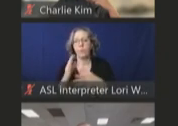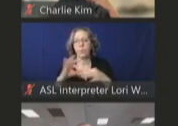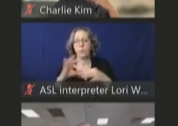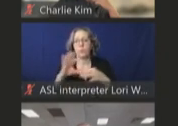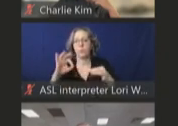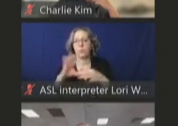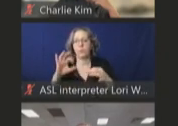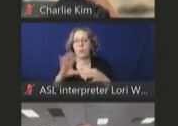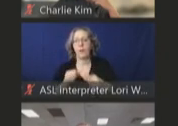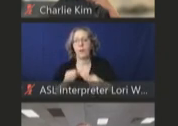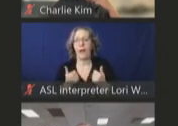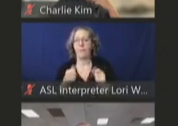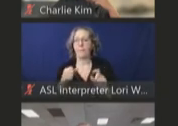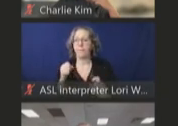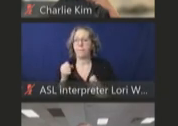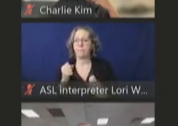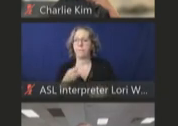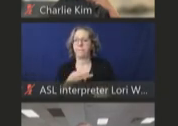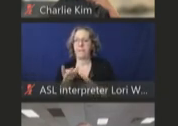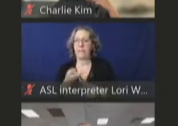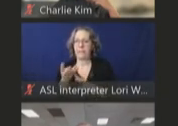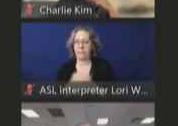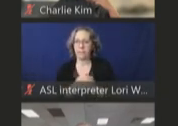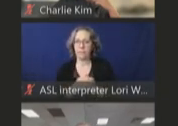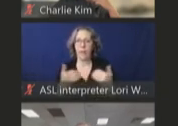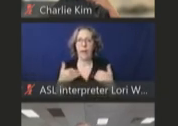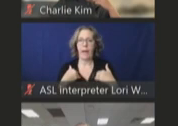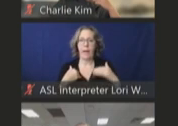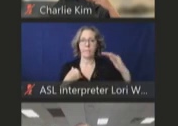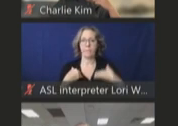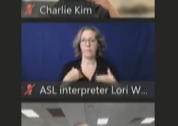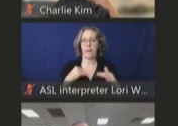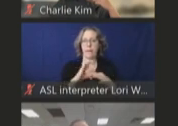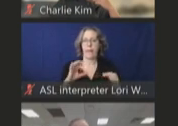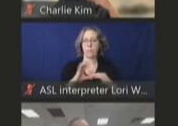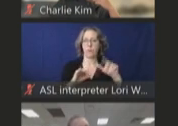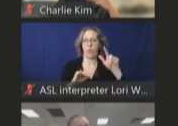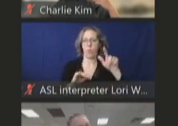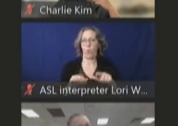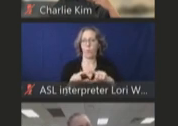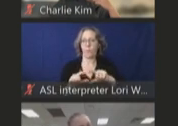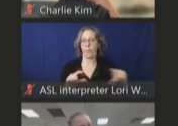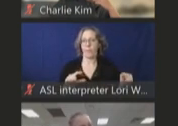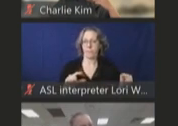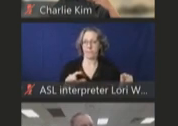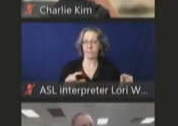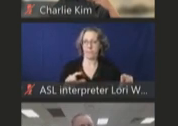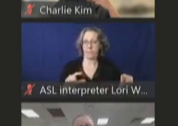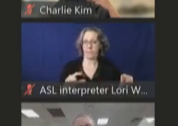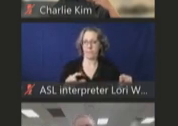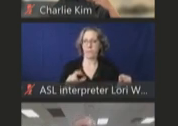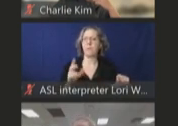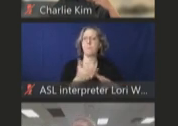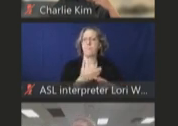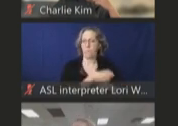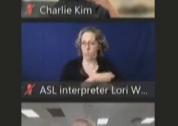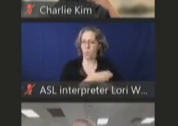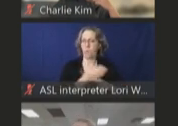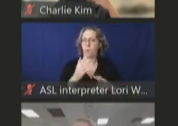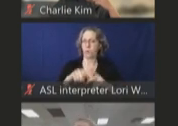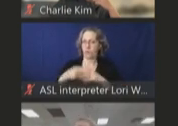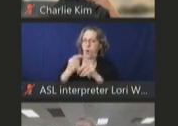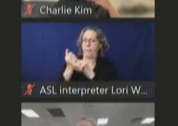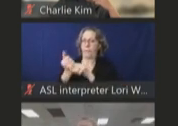captioning on the lower left and lower right field LED displays during pre-game ceremonies.